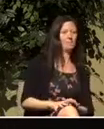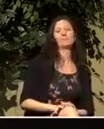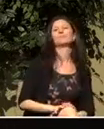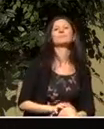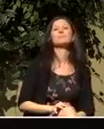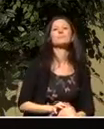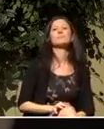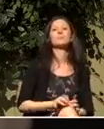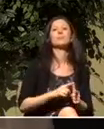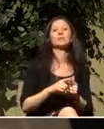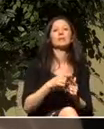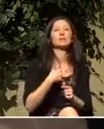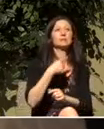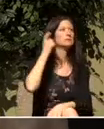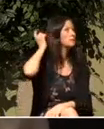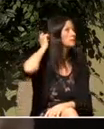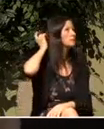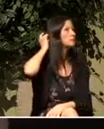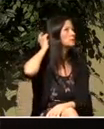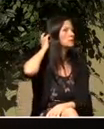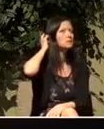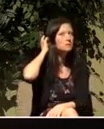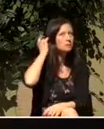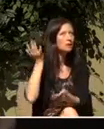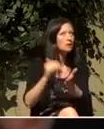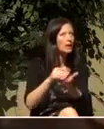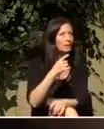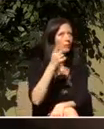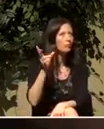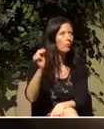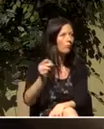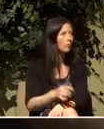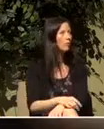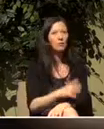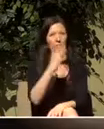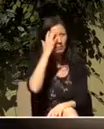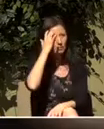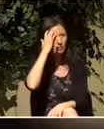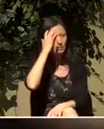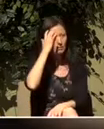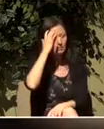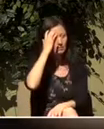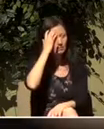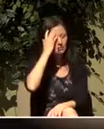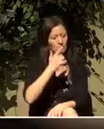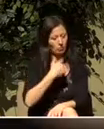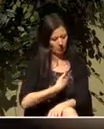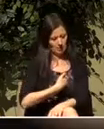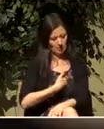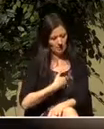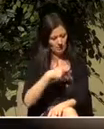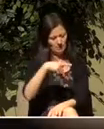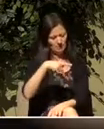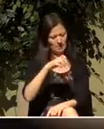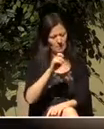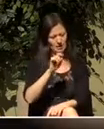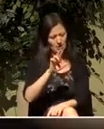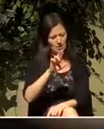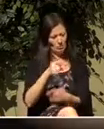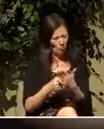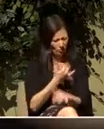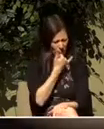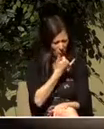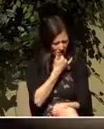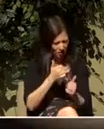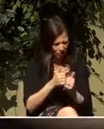Then I realized what it was I had done, and I said to myself, "Peter, what's wrong